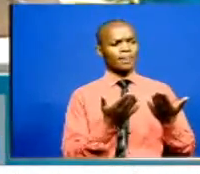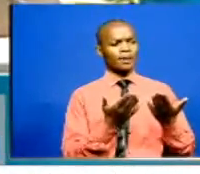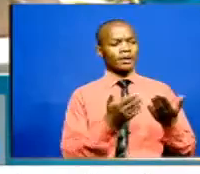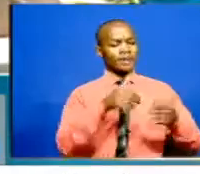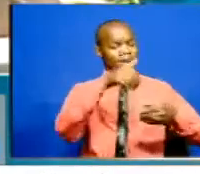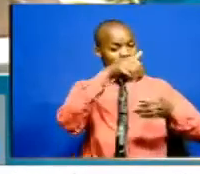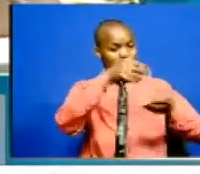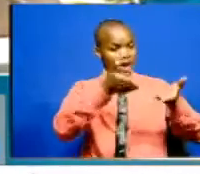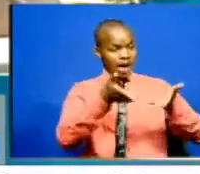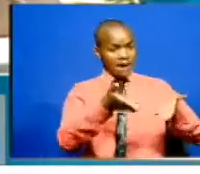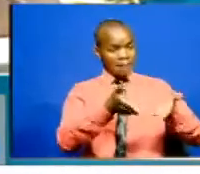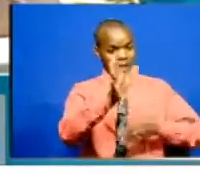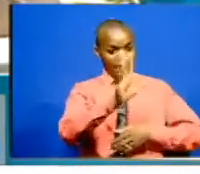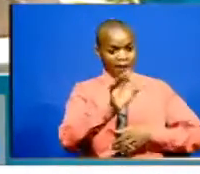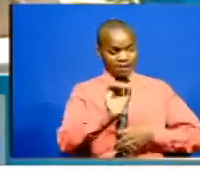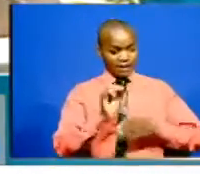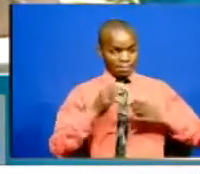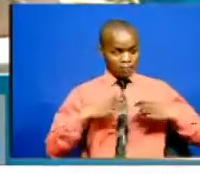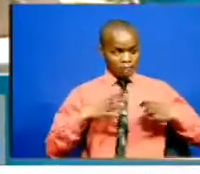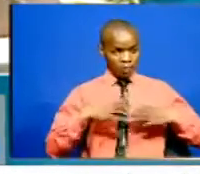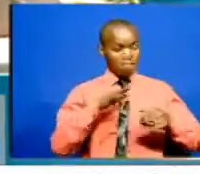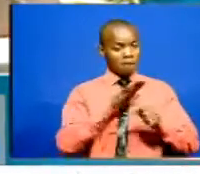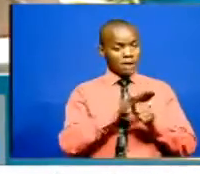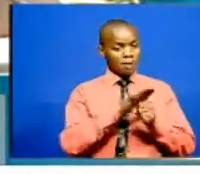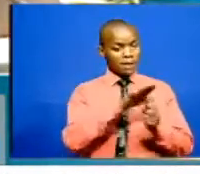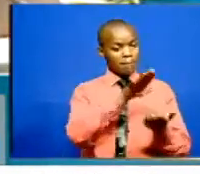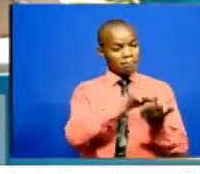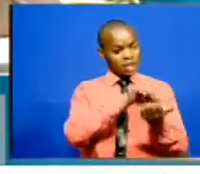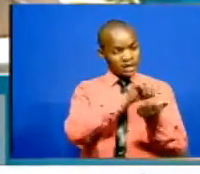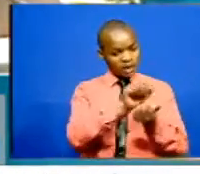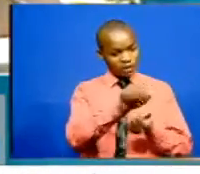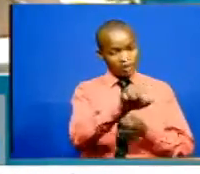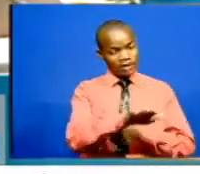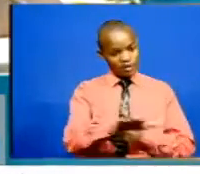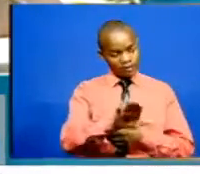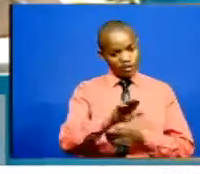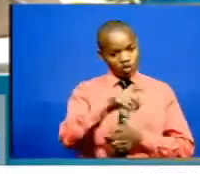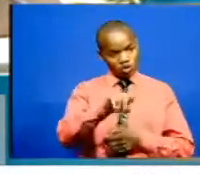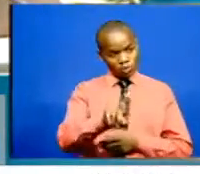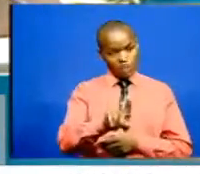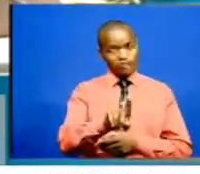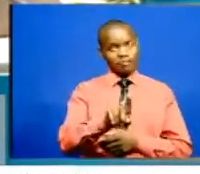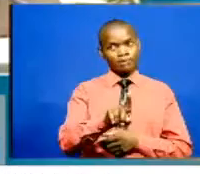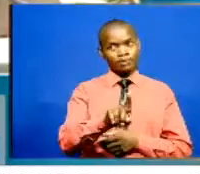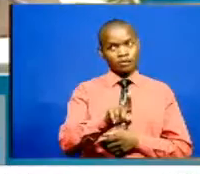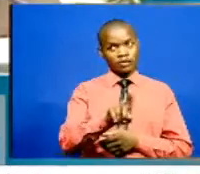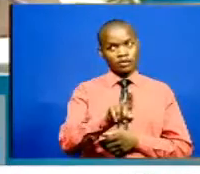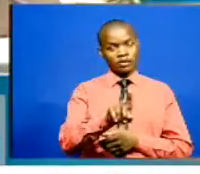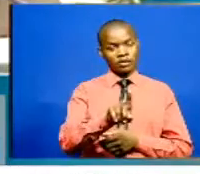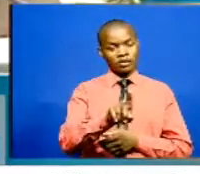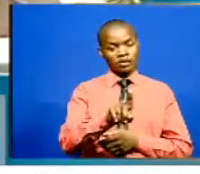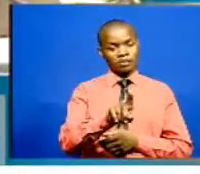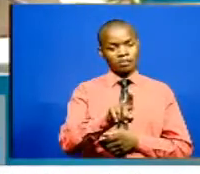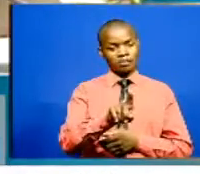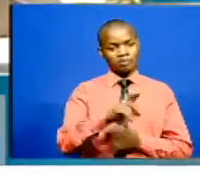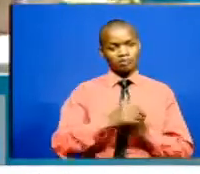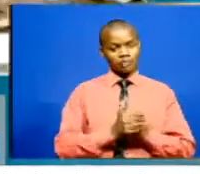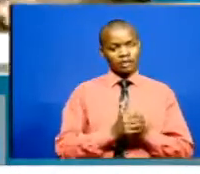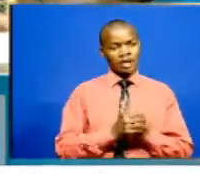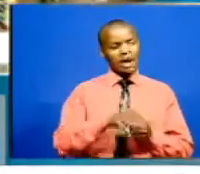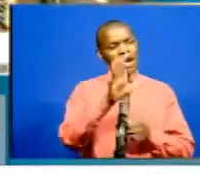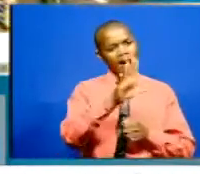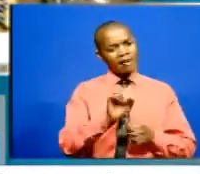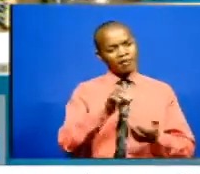Africa, comparing how the situation that we have in Africa from the rest of the world. How is it here in